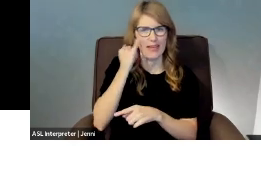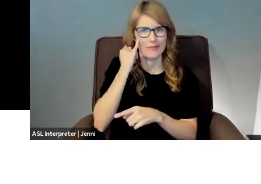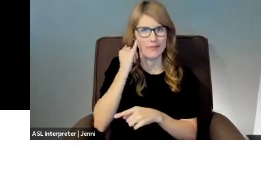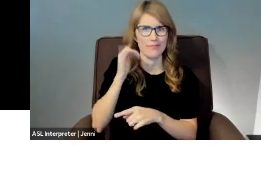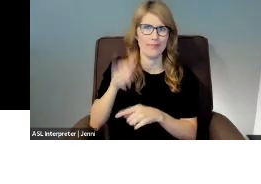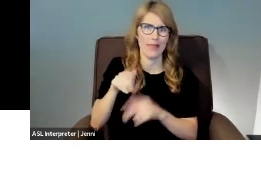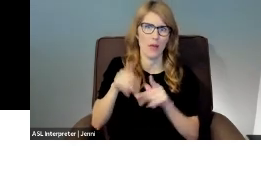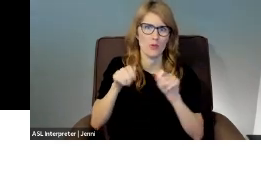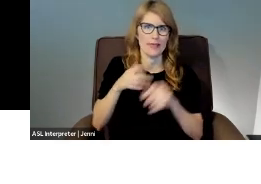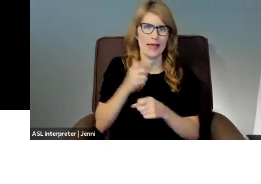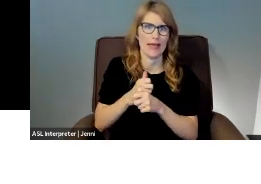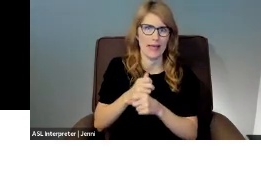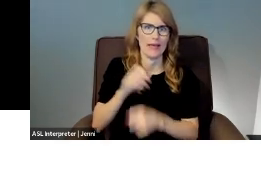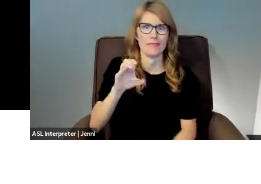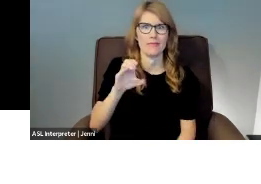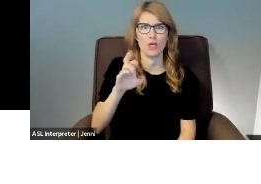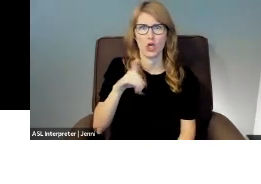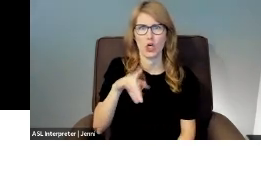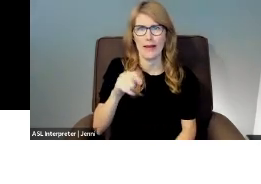elsewhere.